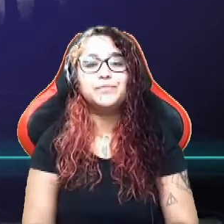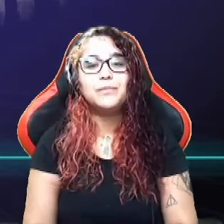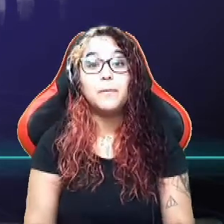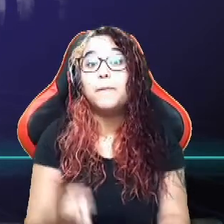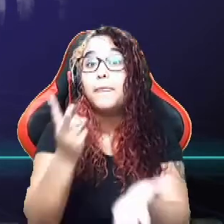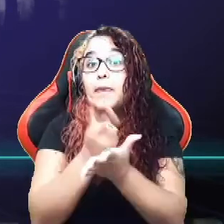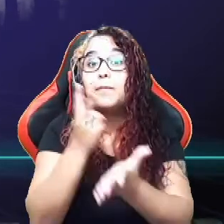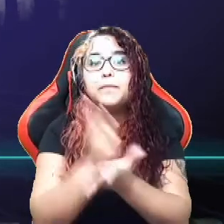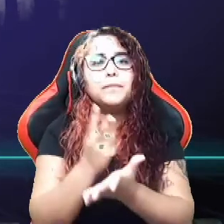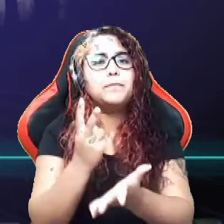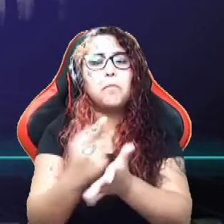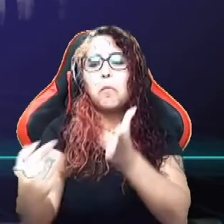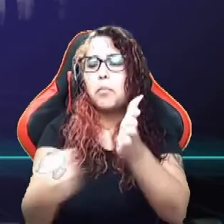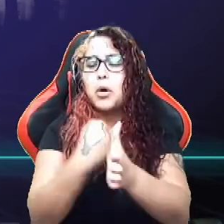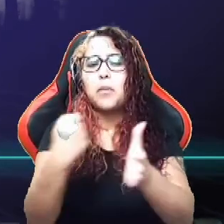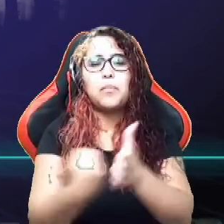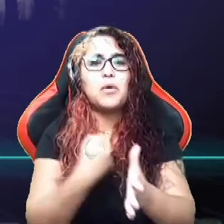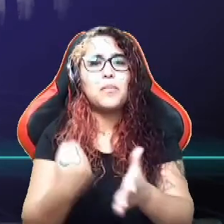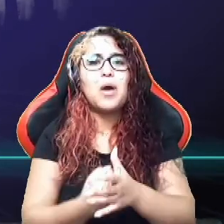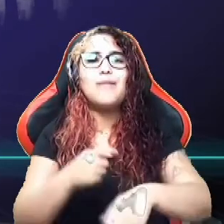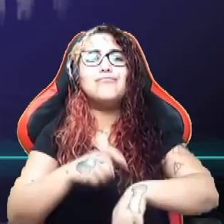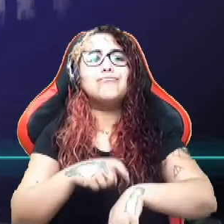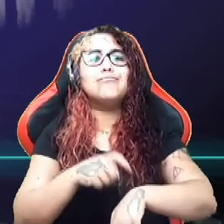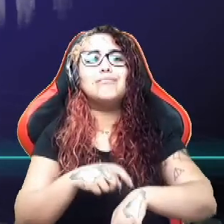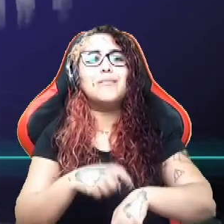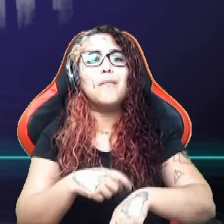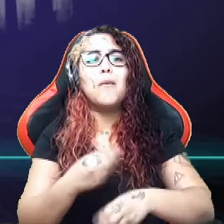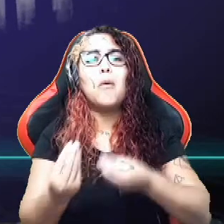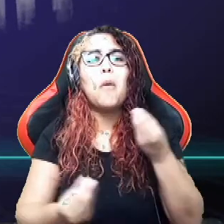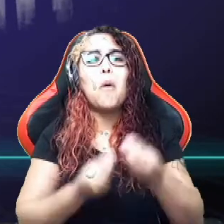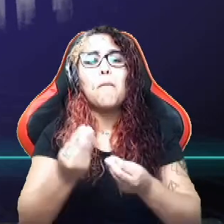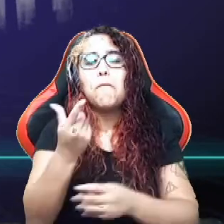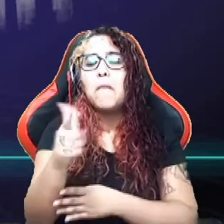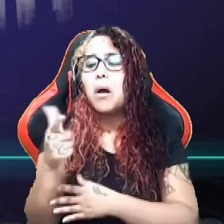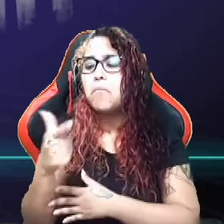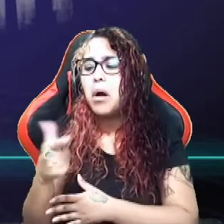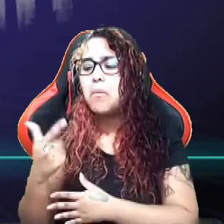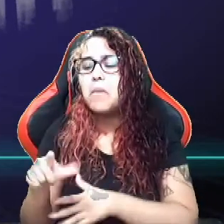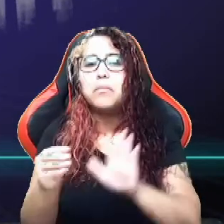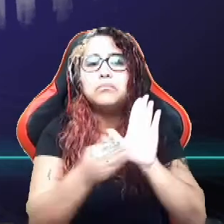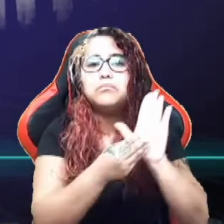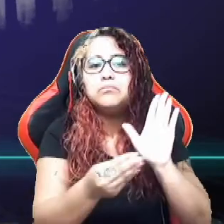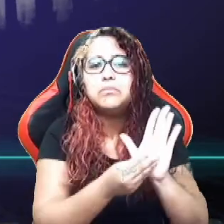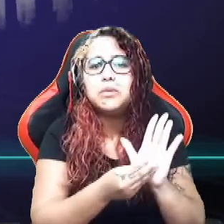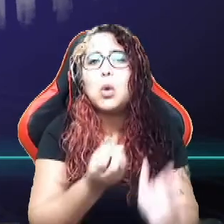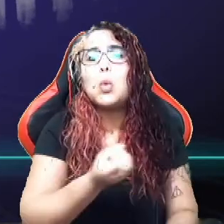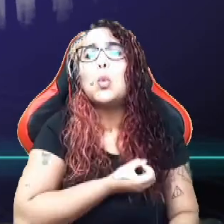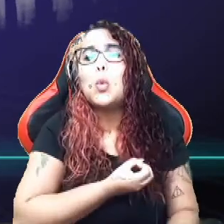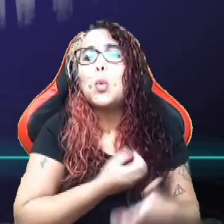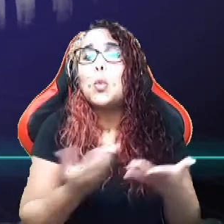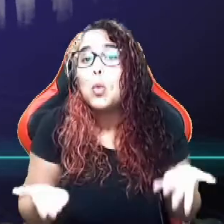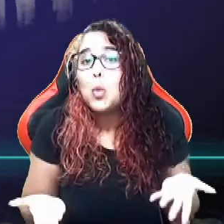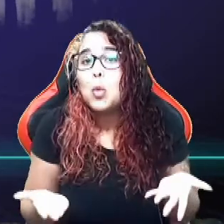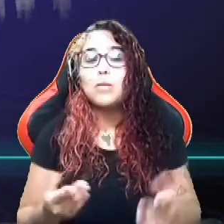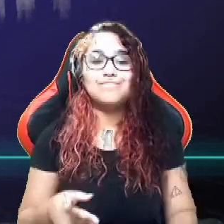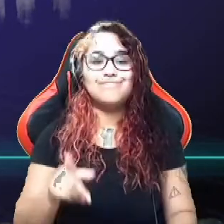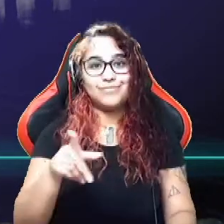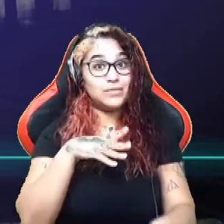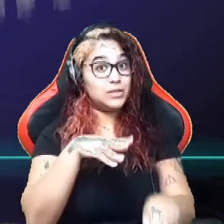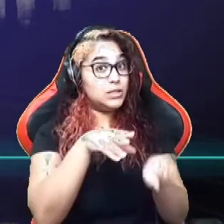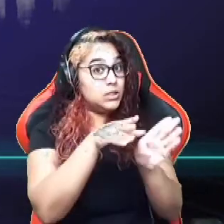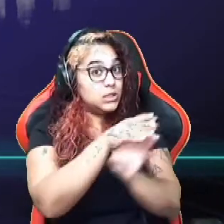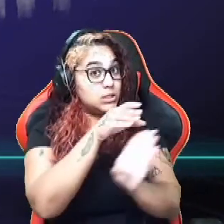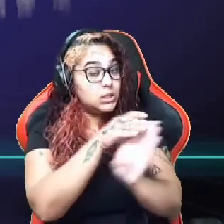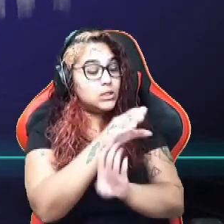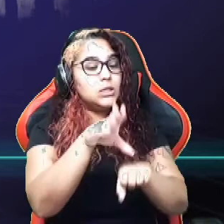be delivered to more people. People often ask about frequency. We recommend at least 4